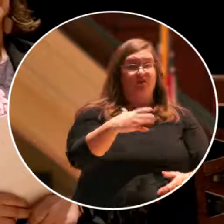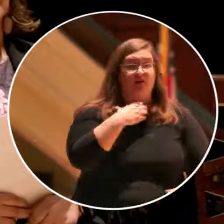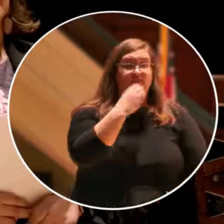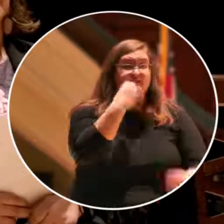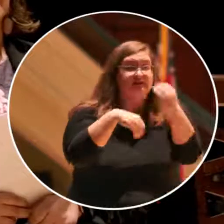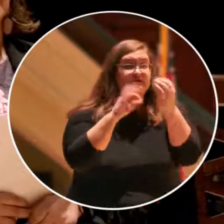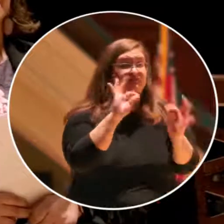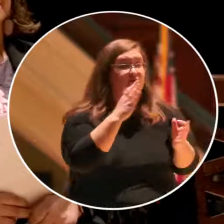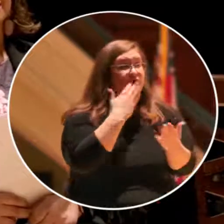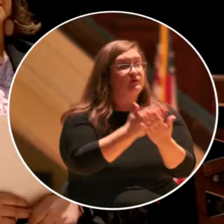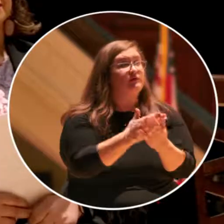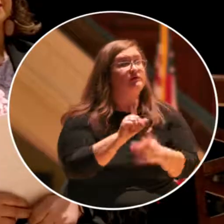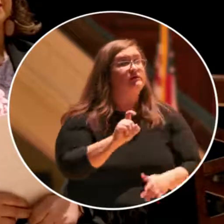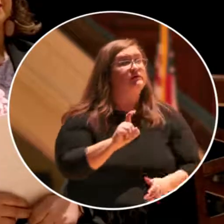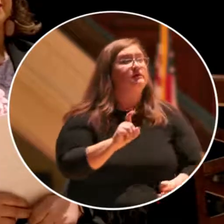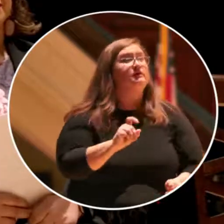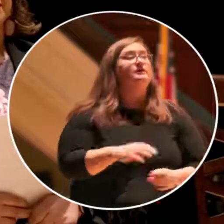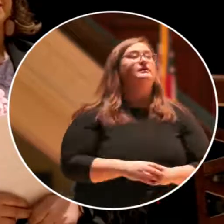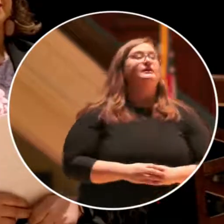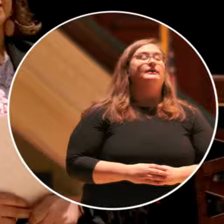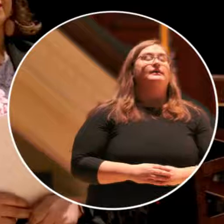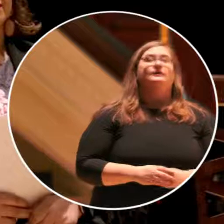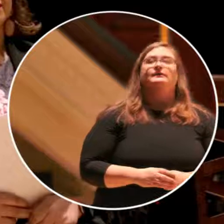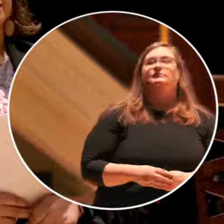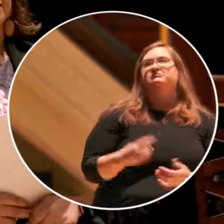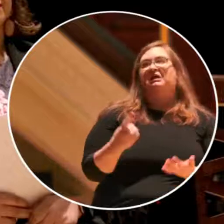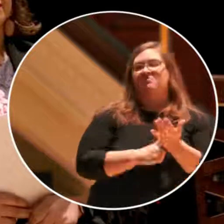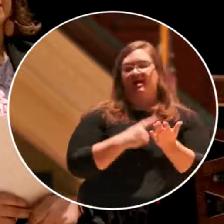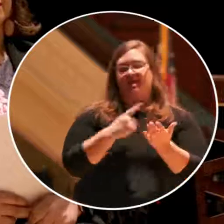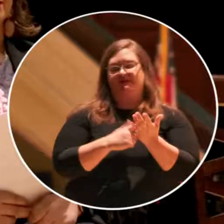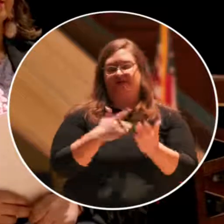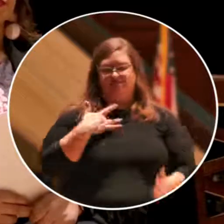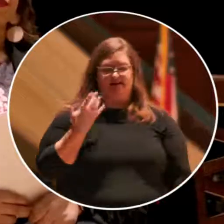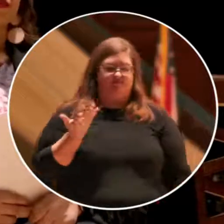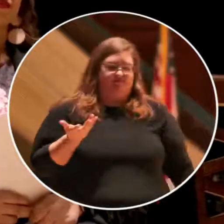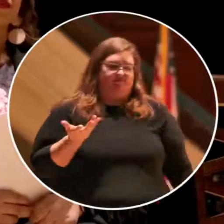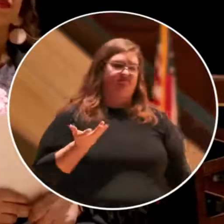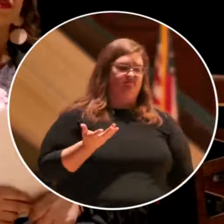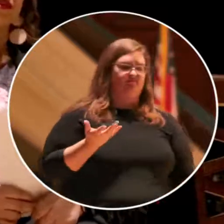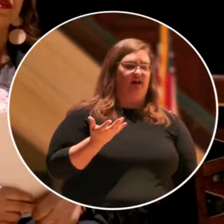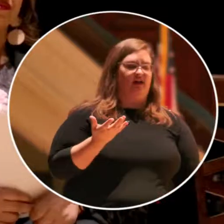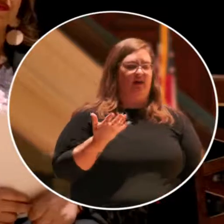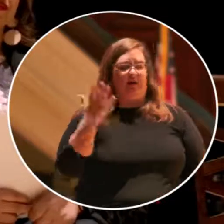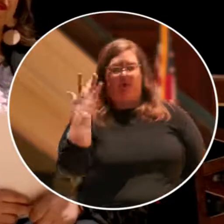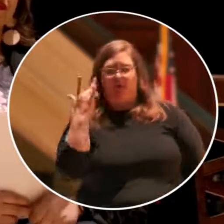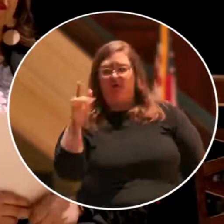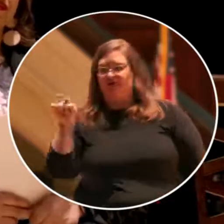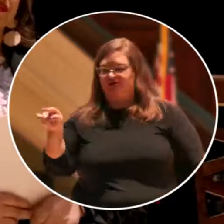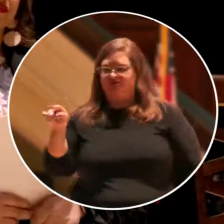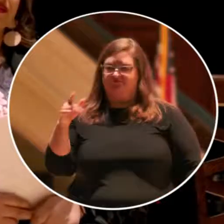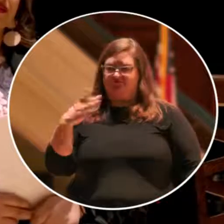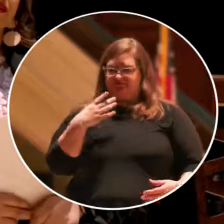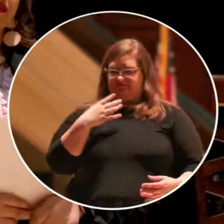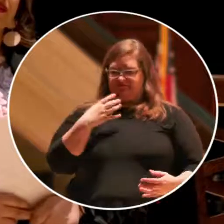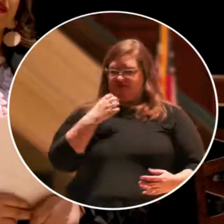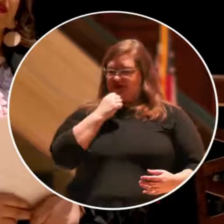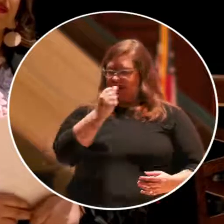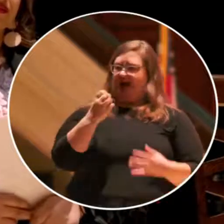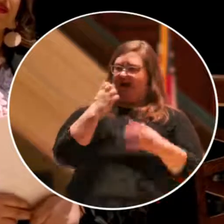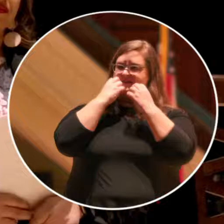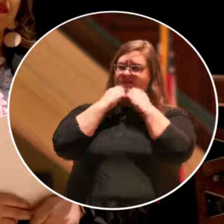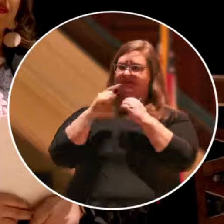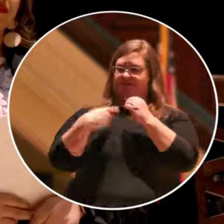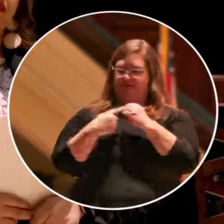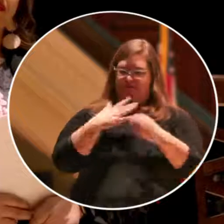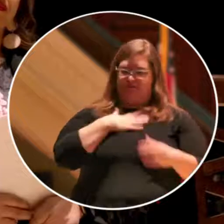well. And occasionally, my resentment builds. Why did she not care about my life and what I had done?